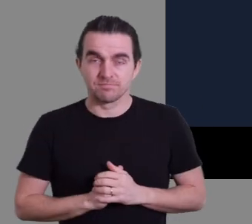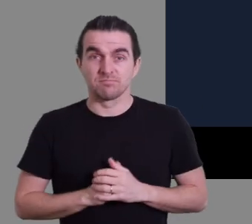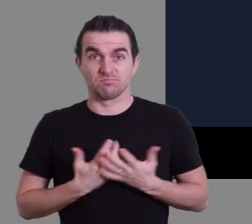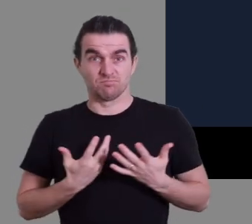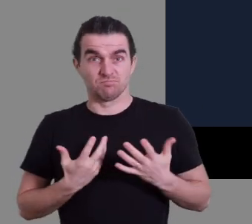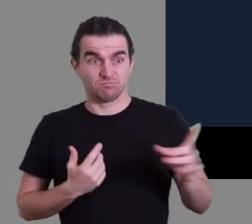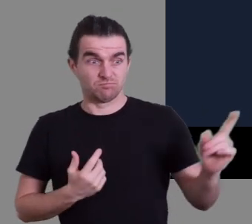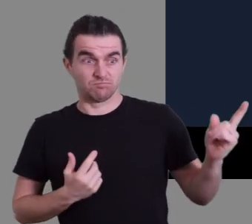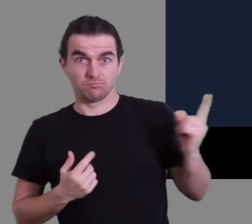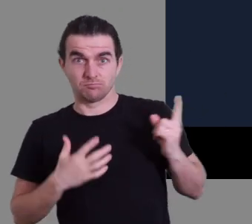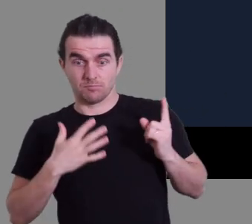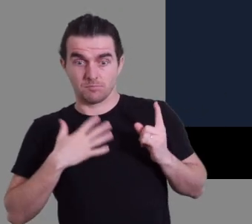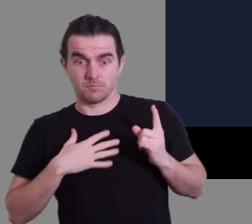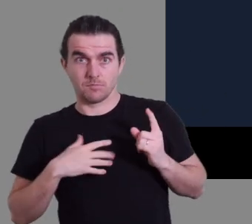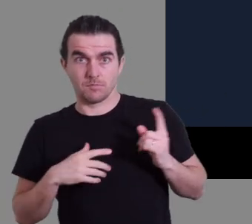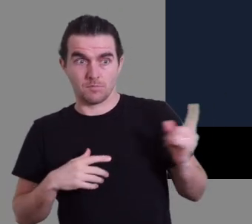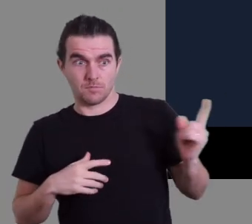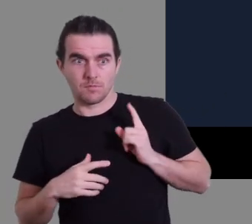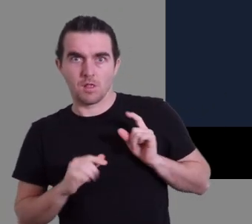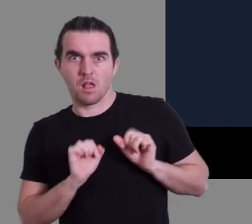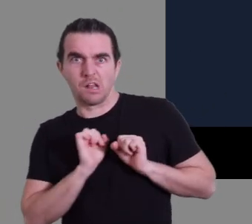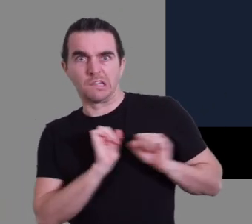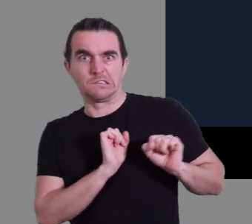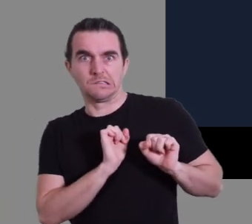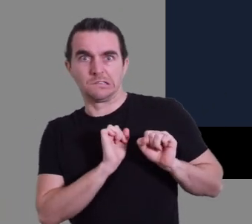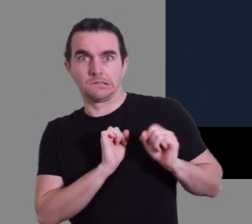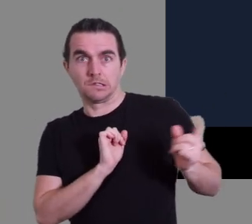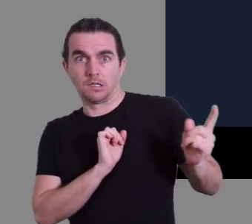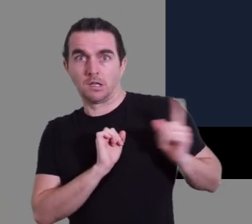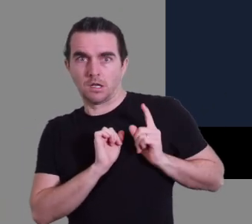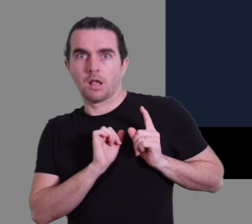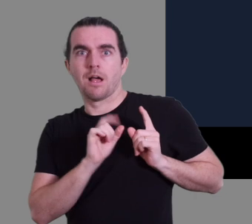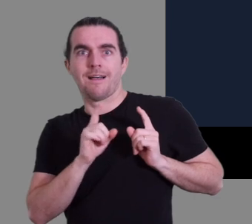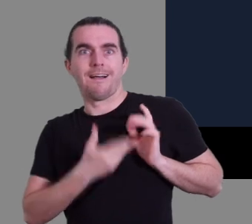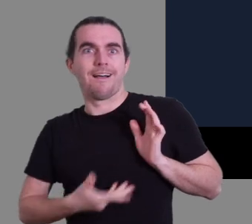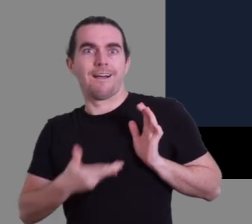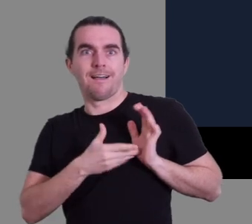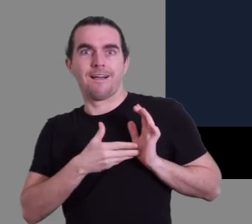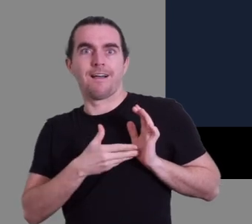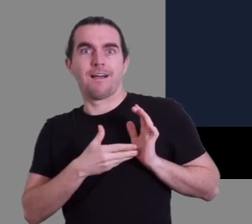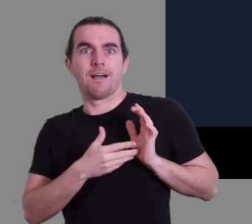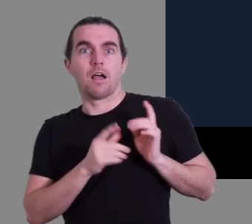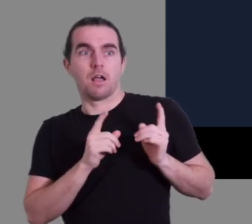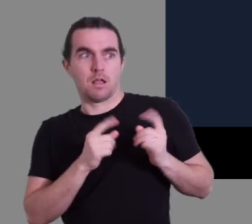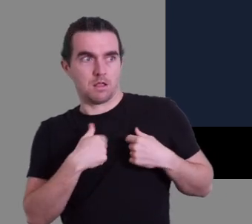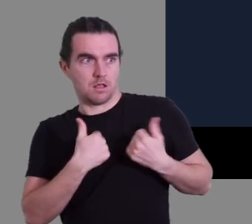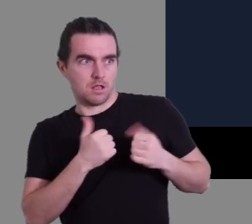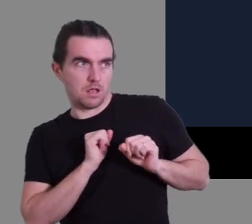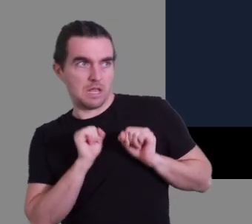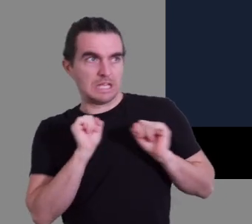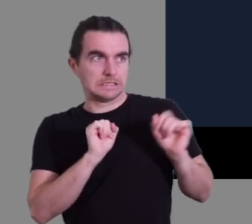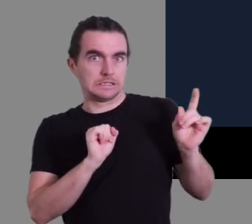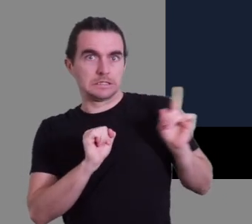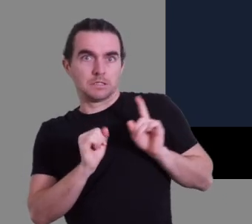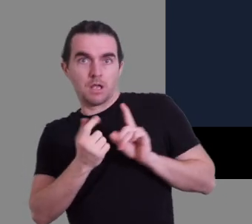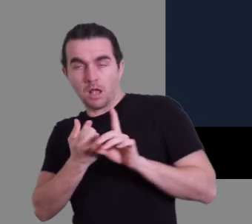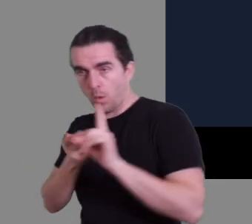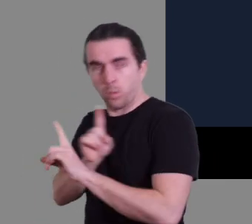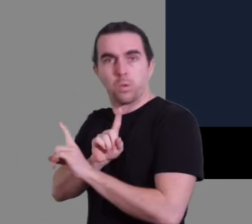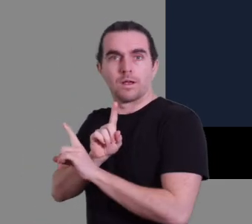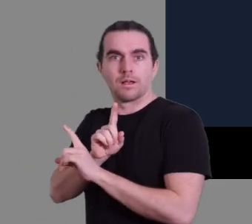his body as a barrier. So all of that is vital in the sense of changes of the weapons he's got.